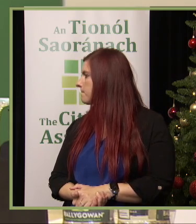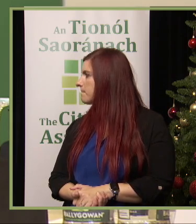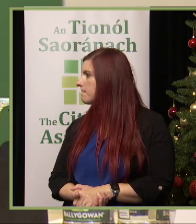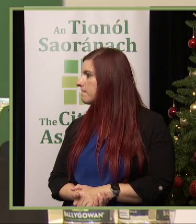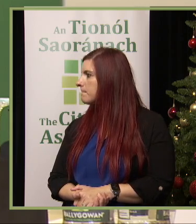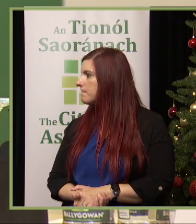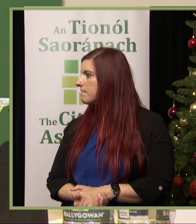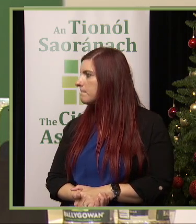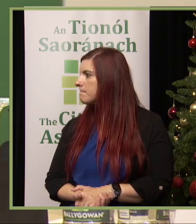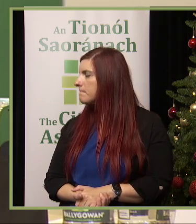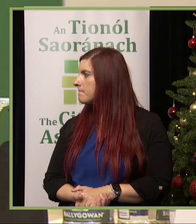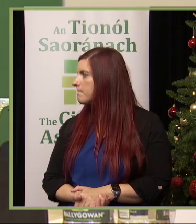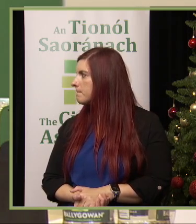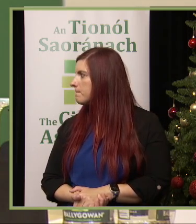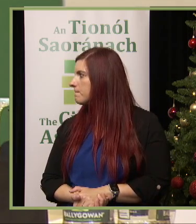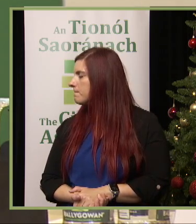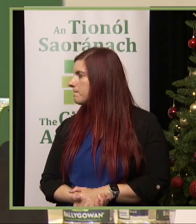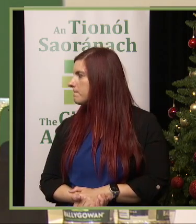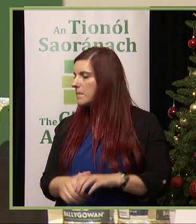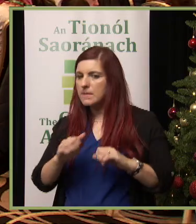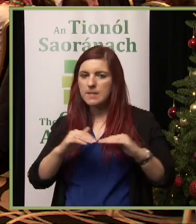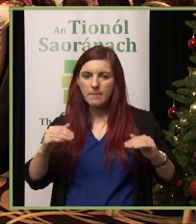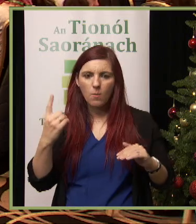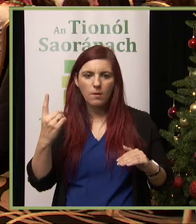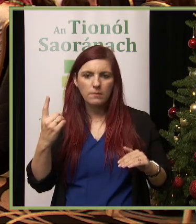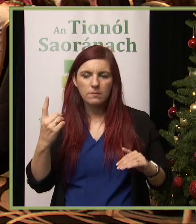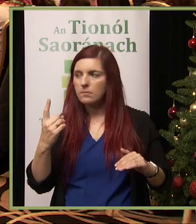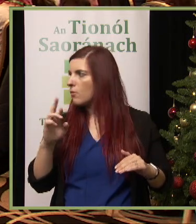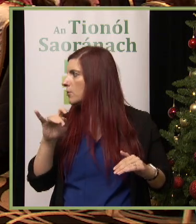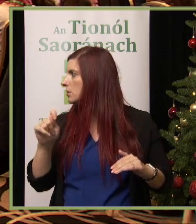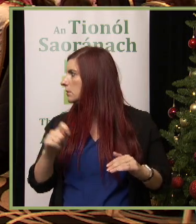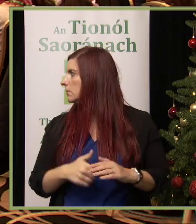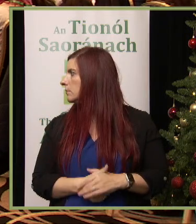to this section? Table 1, Robert?